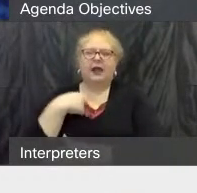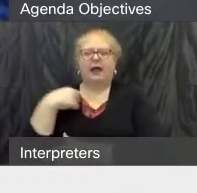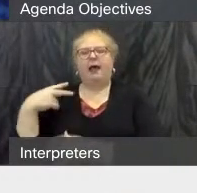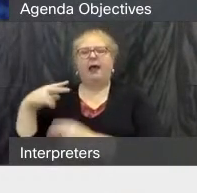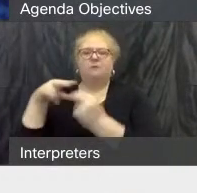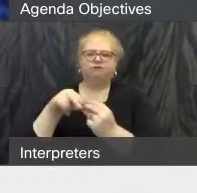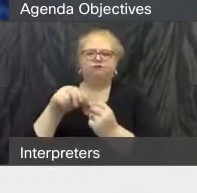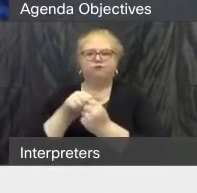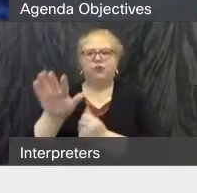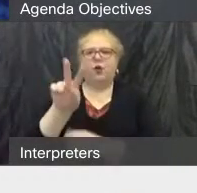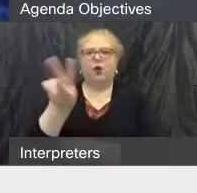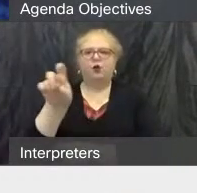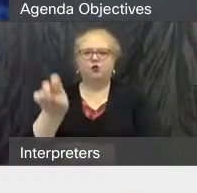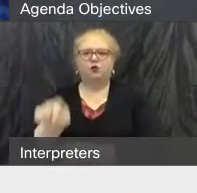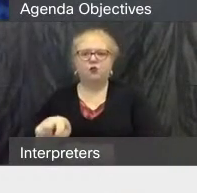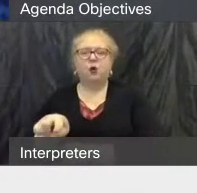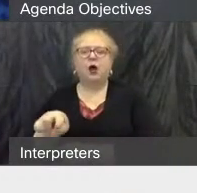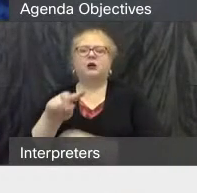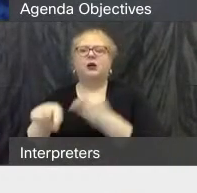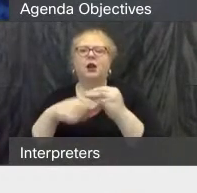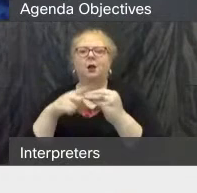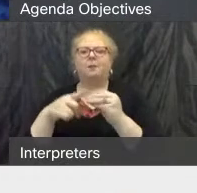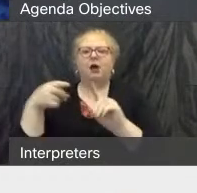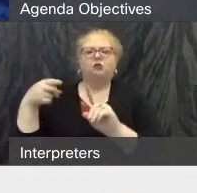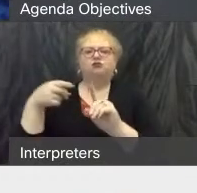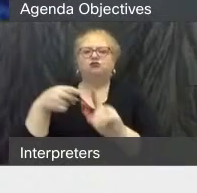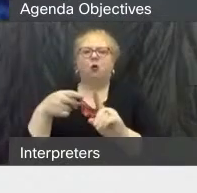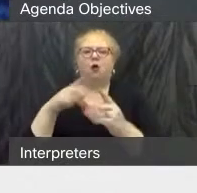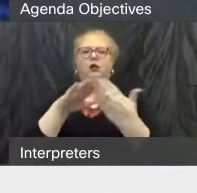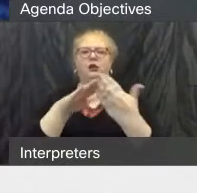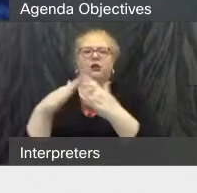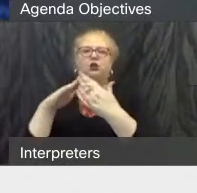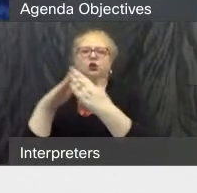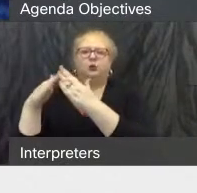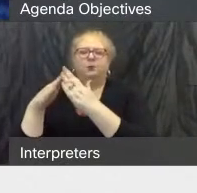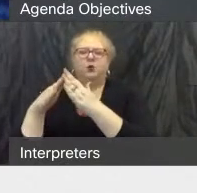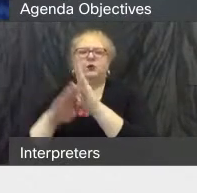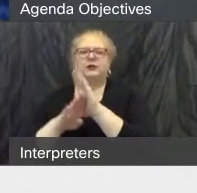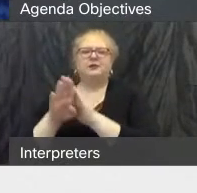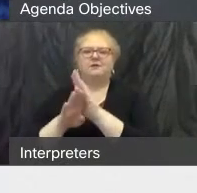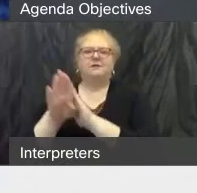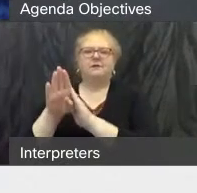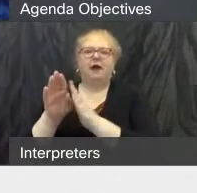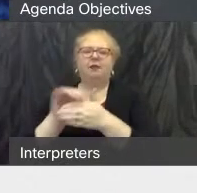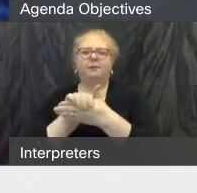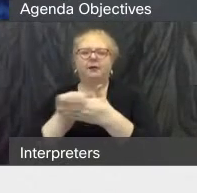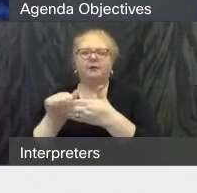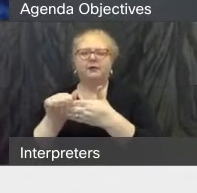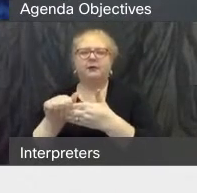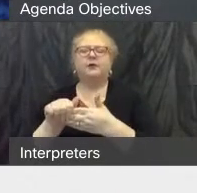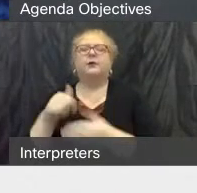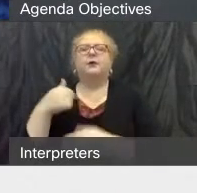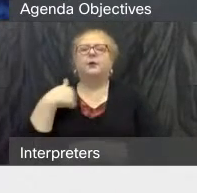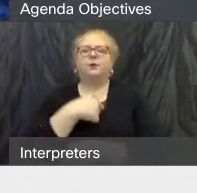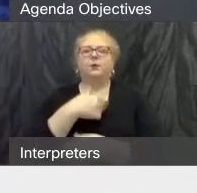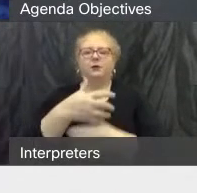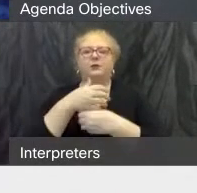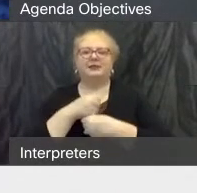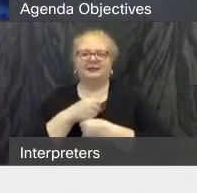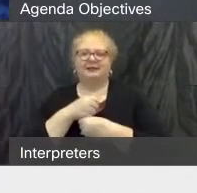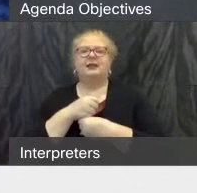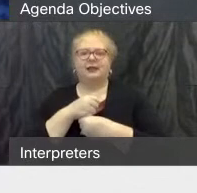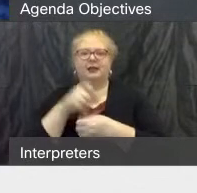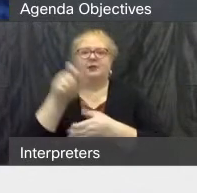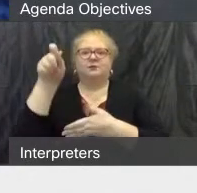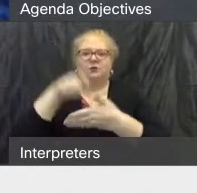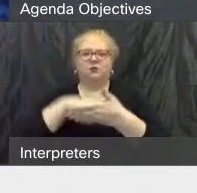question about targeted community development dollars. We received a correspondence from the city